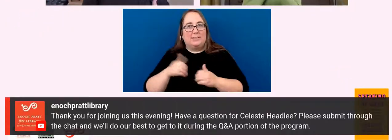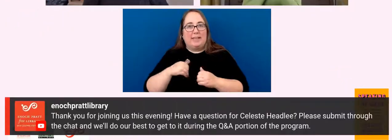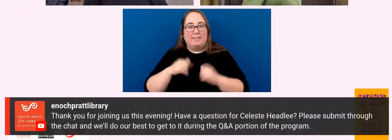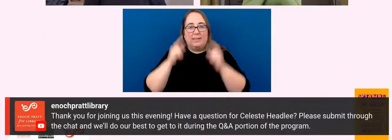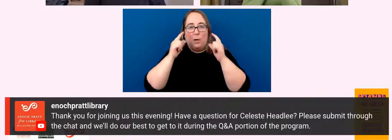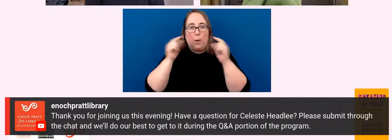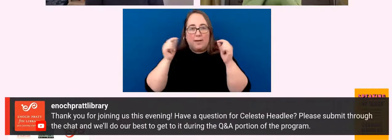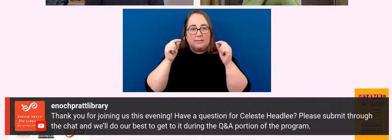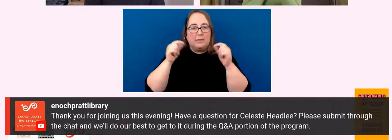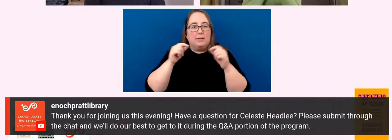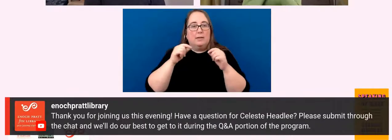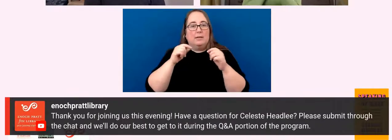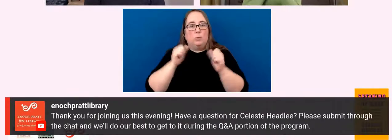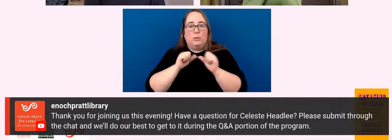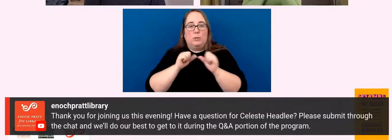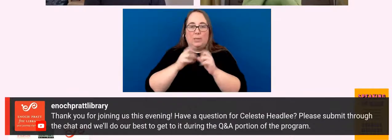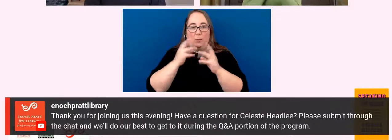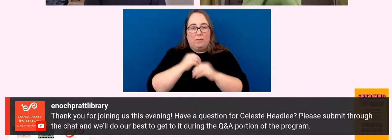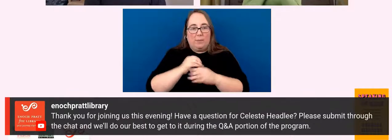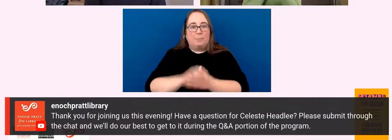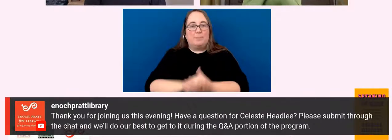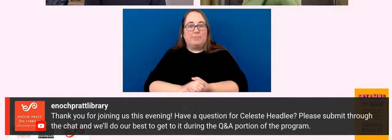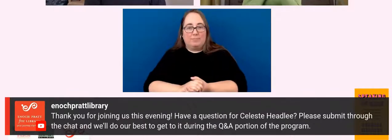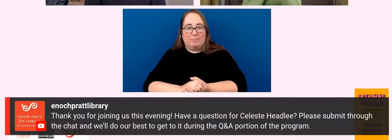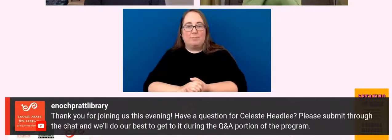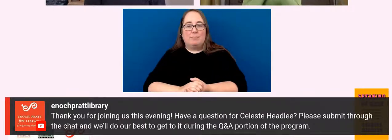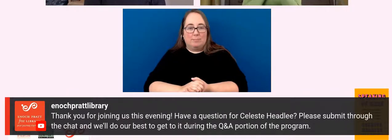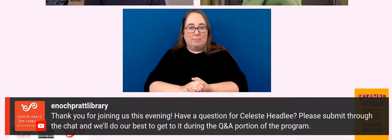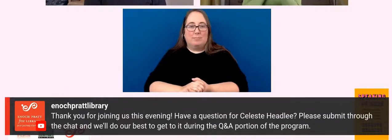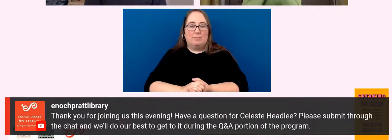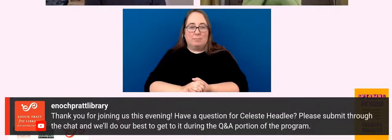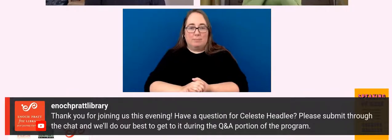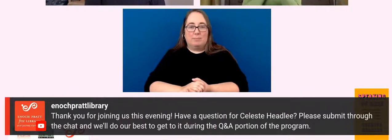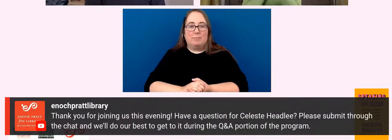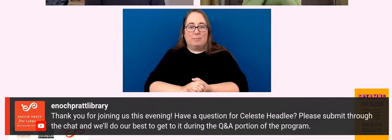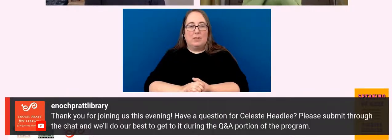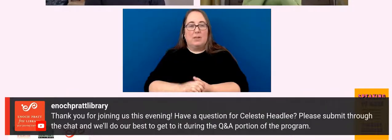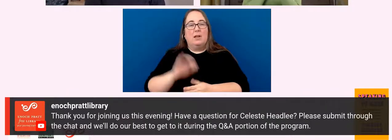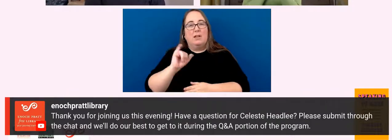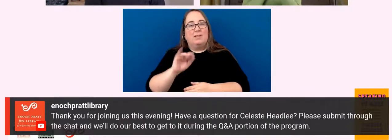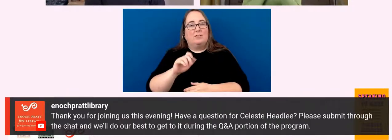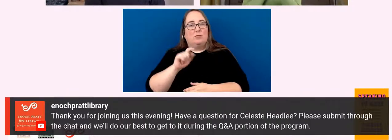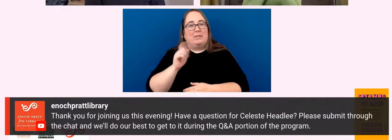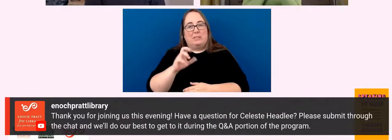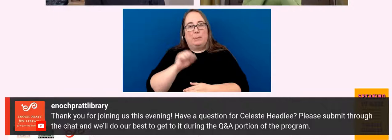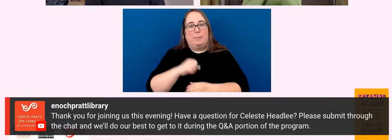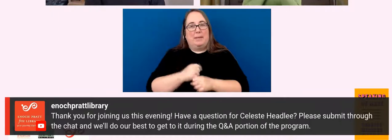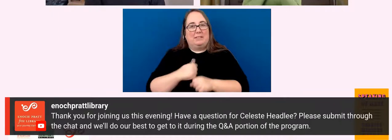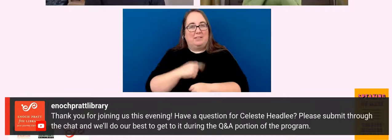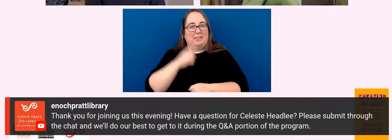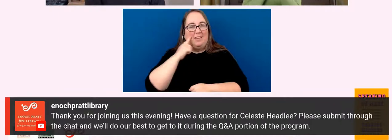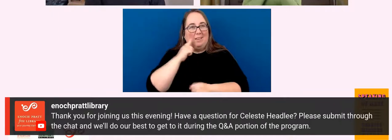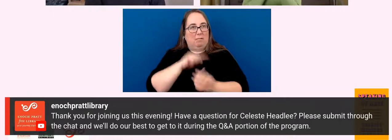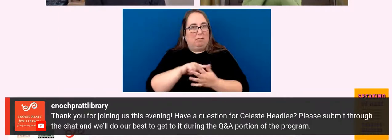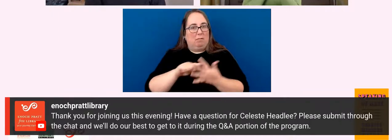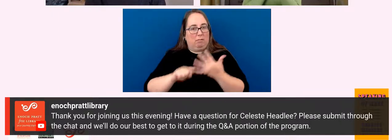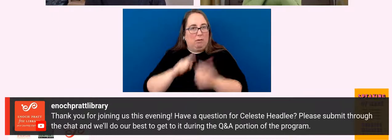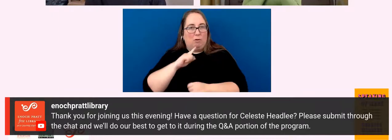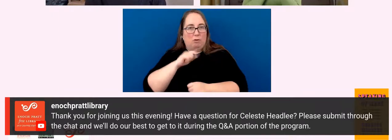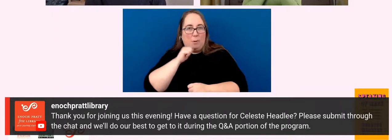that we're still beautiful. Yeah. That's a racist assumption that makes us think that that's not